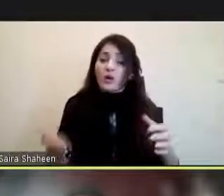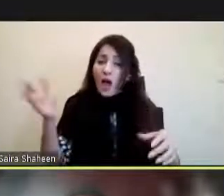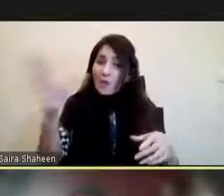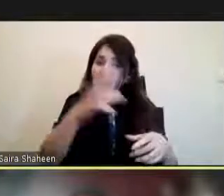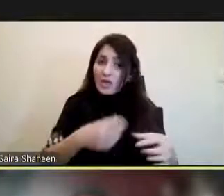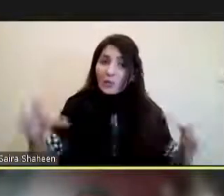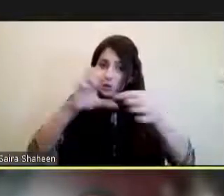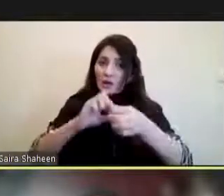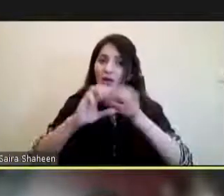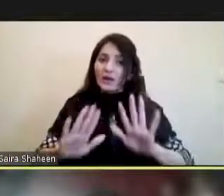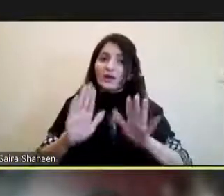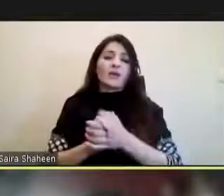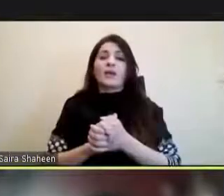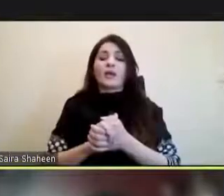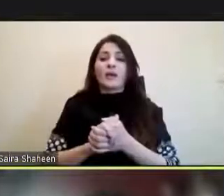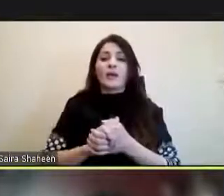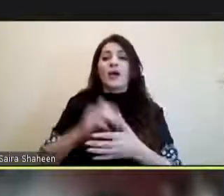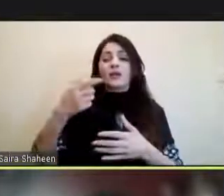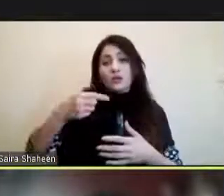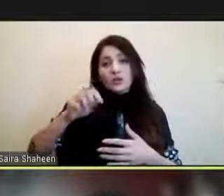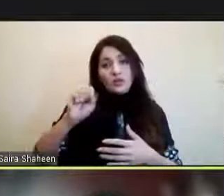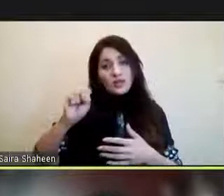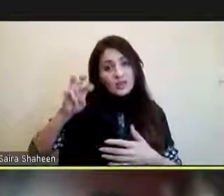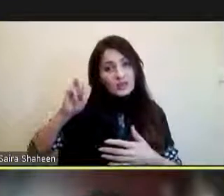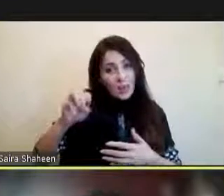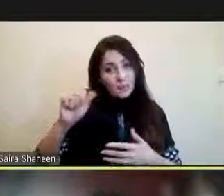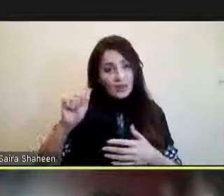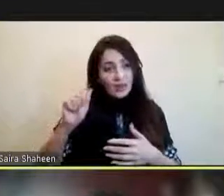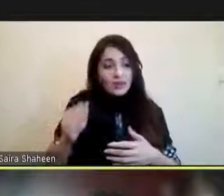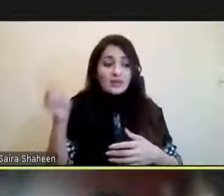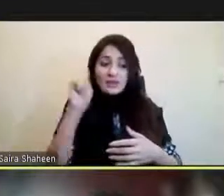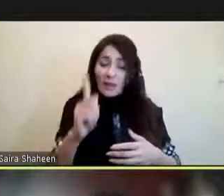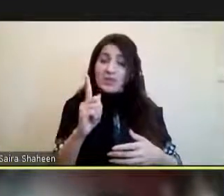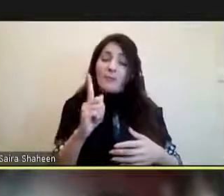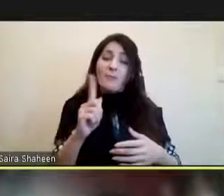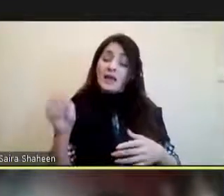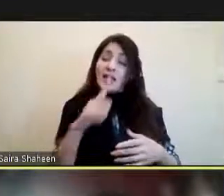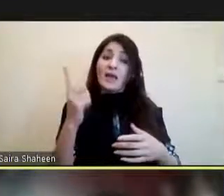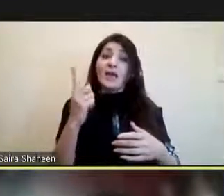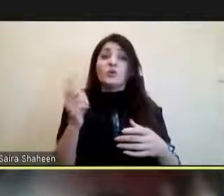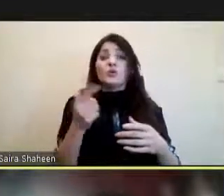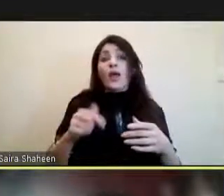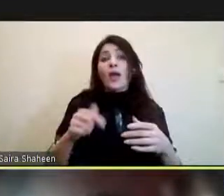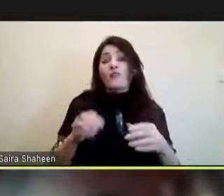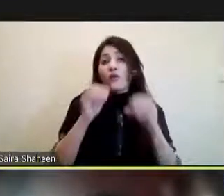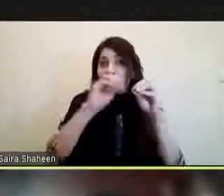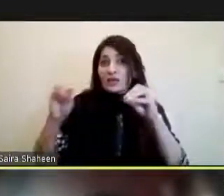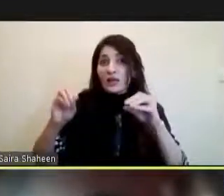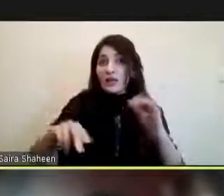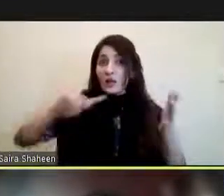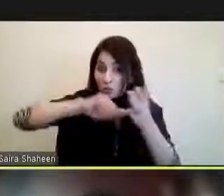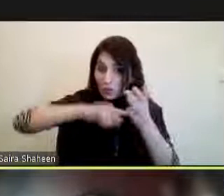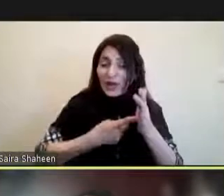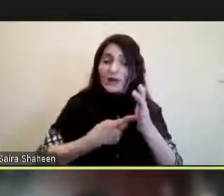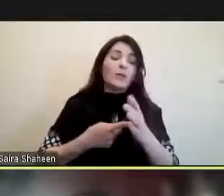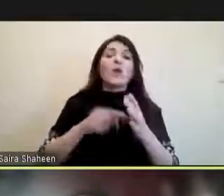as GSMA Assistive Tech is first to raise awareness about the potential of mobile phones as bespoke and cost-effective tools